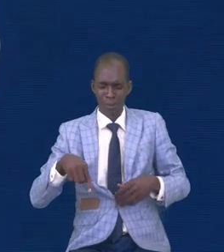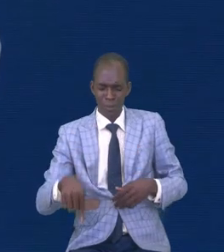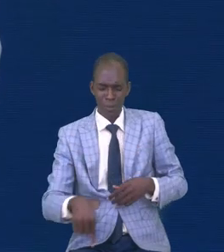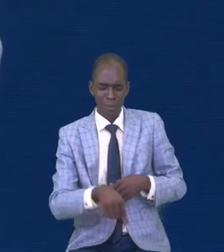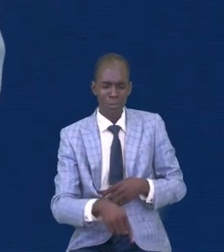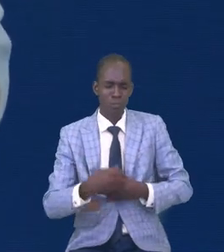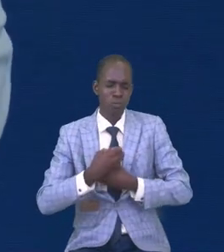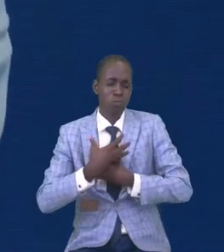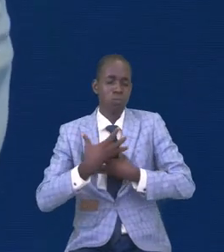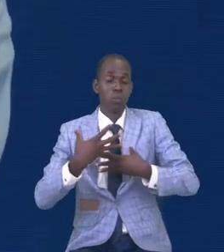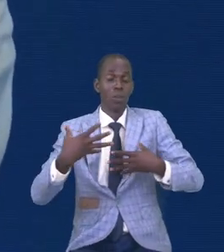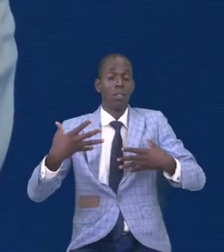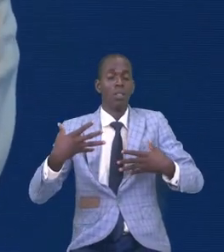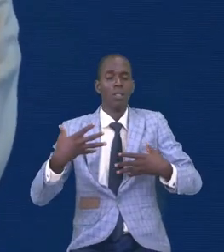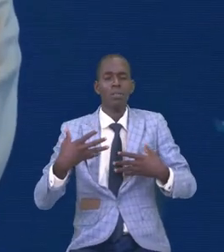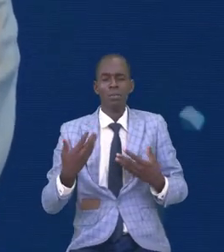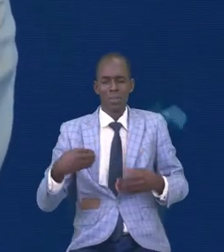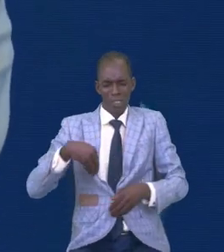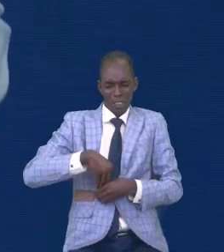elephantiasis, hernia,